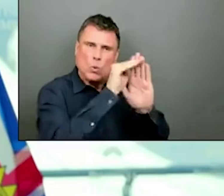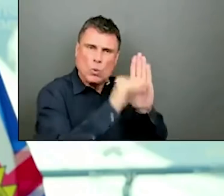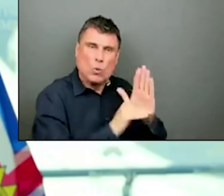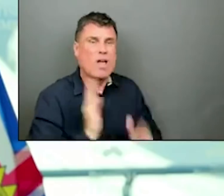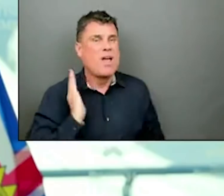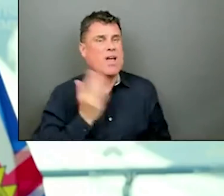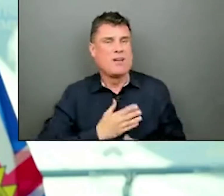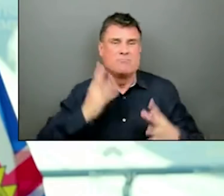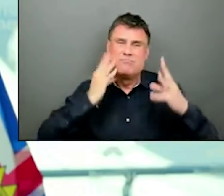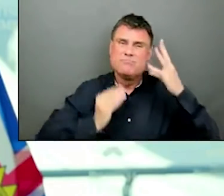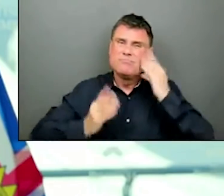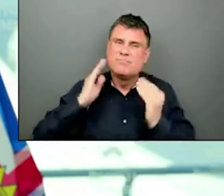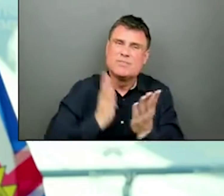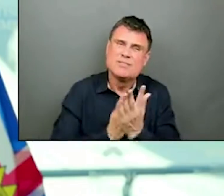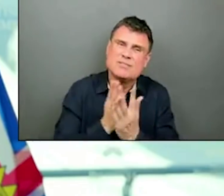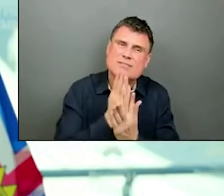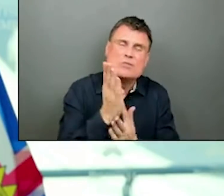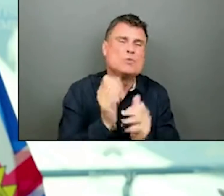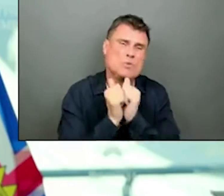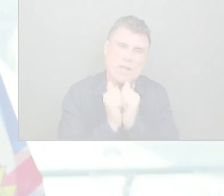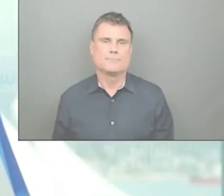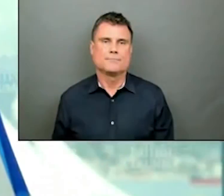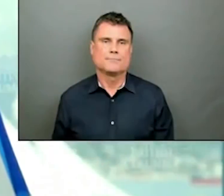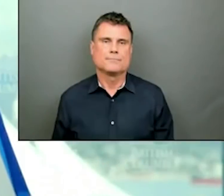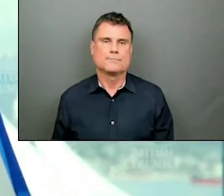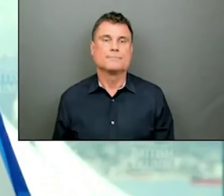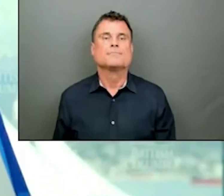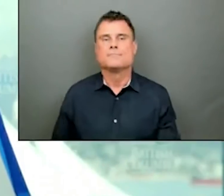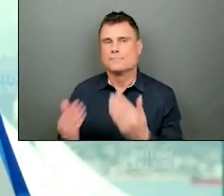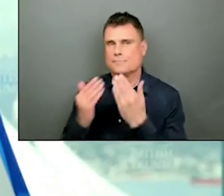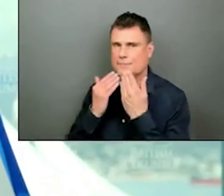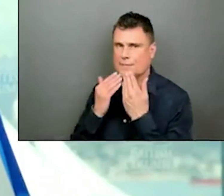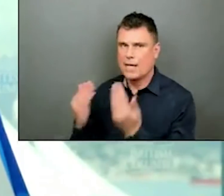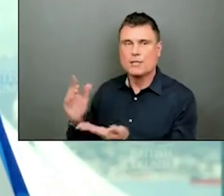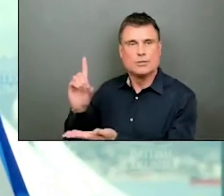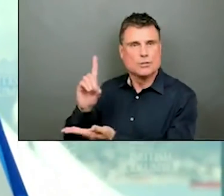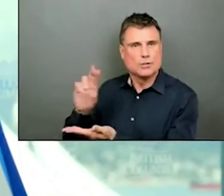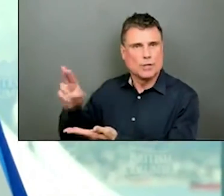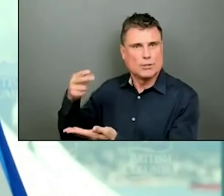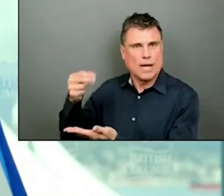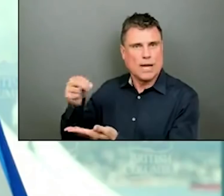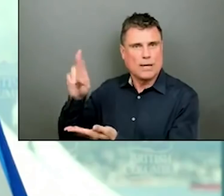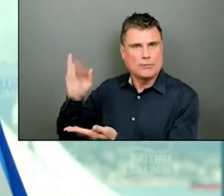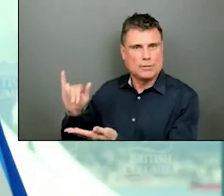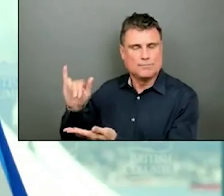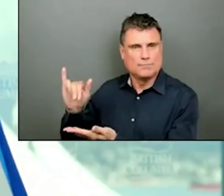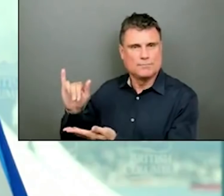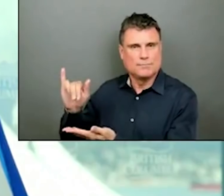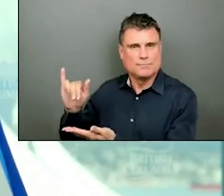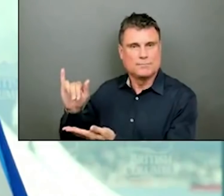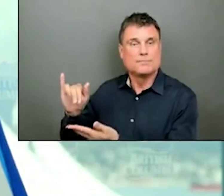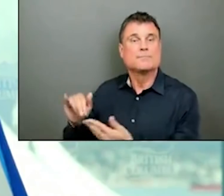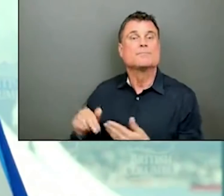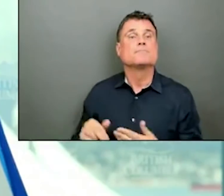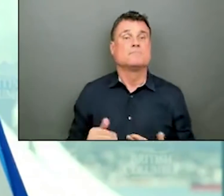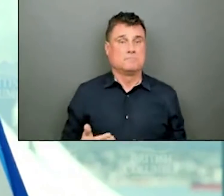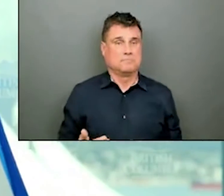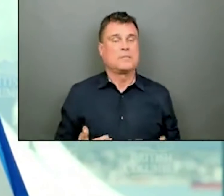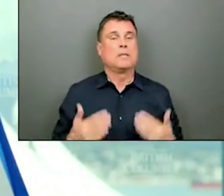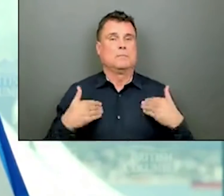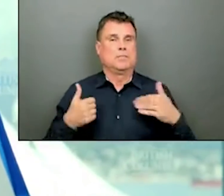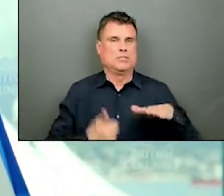together, and we will get through it together. Thank you very much, Dr. Henry. I'd like to start by passing on